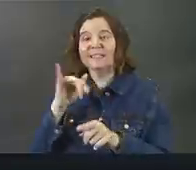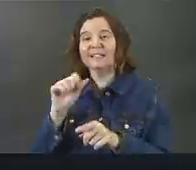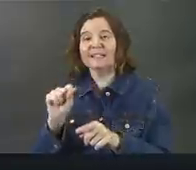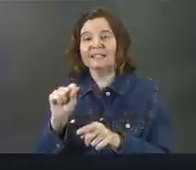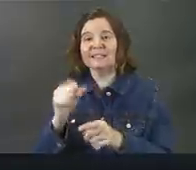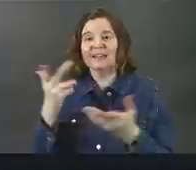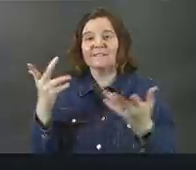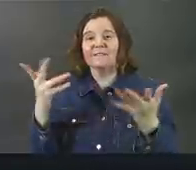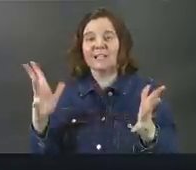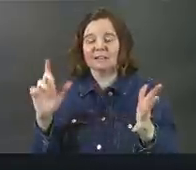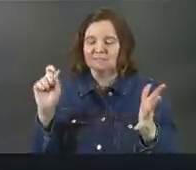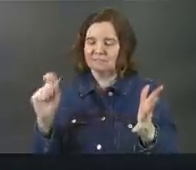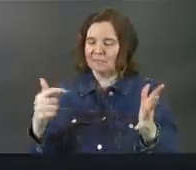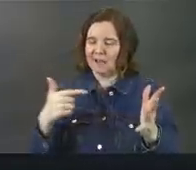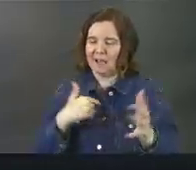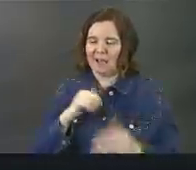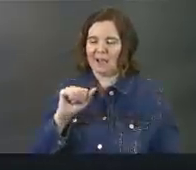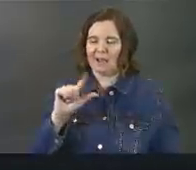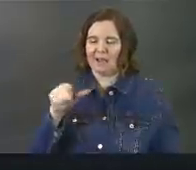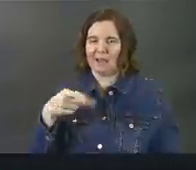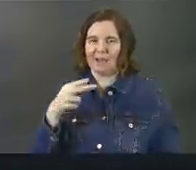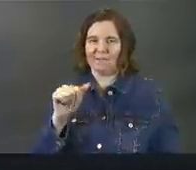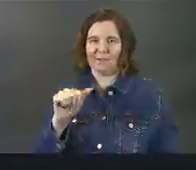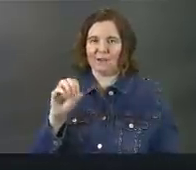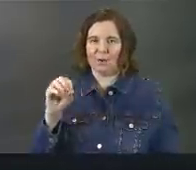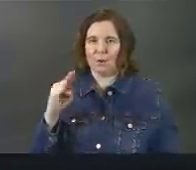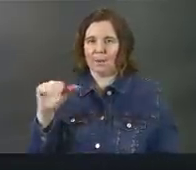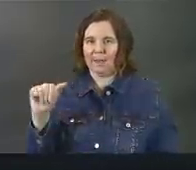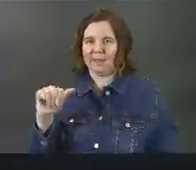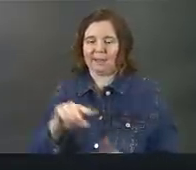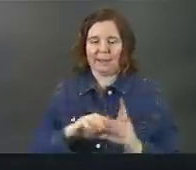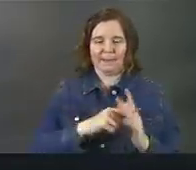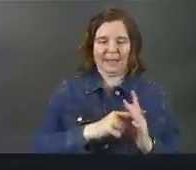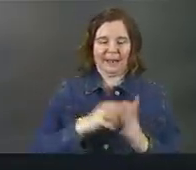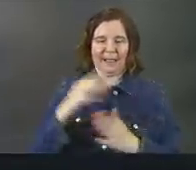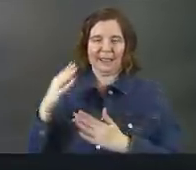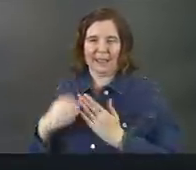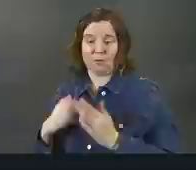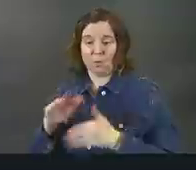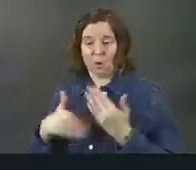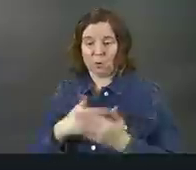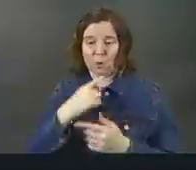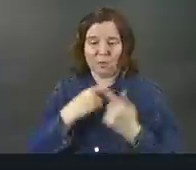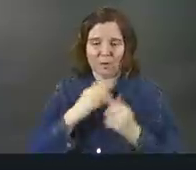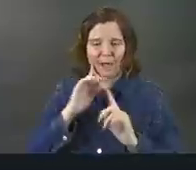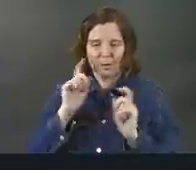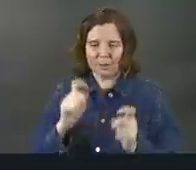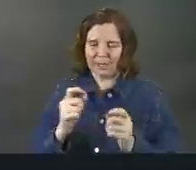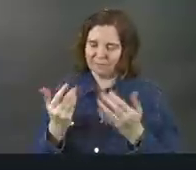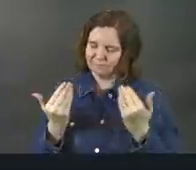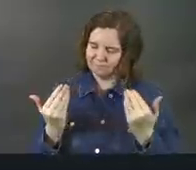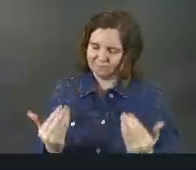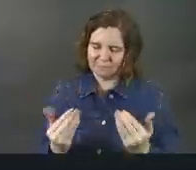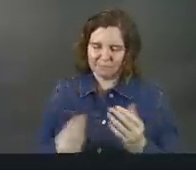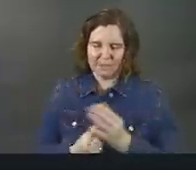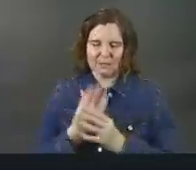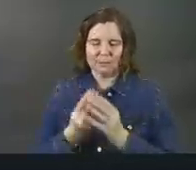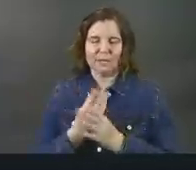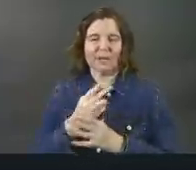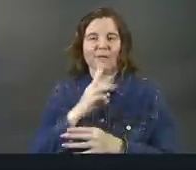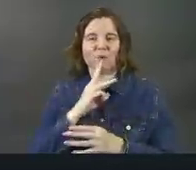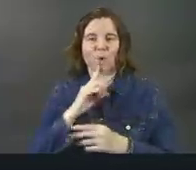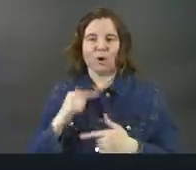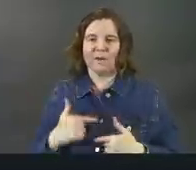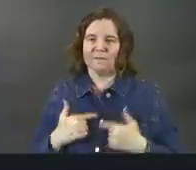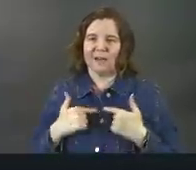is finished. I am the Alpha and the Omega, the beginning and the end. To all who are thirsty, I will give freely from the springs of the